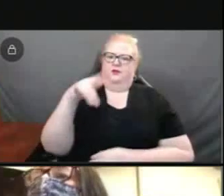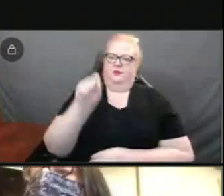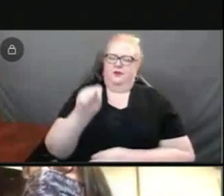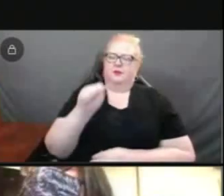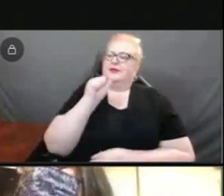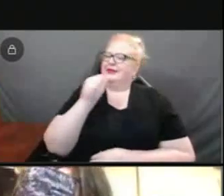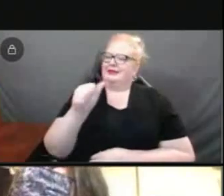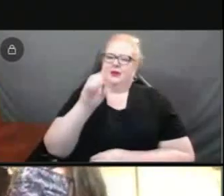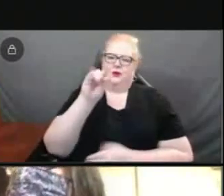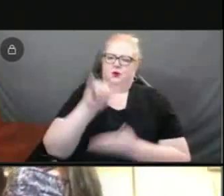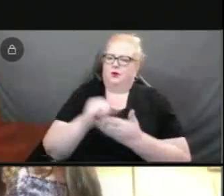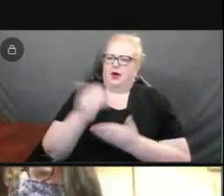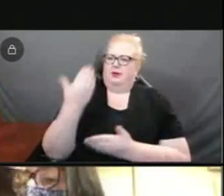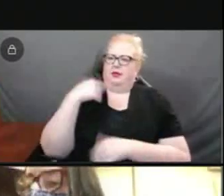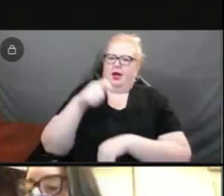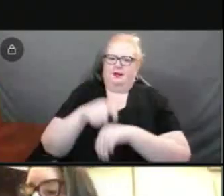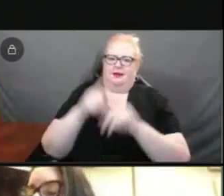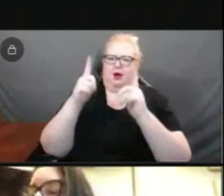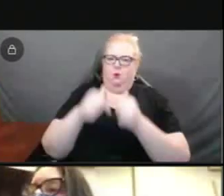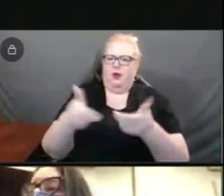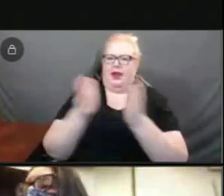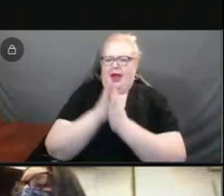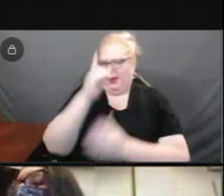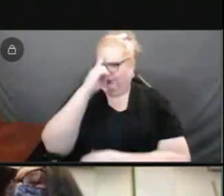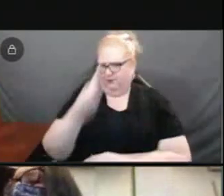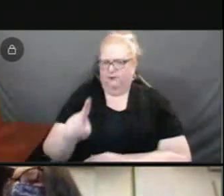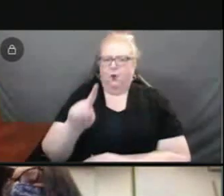to go in executive session, discuss the personnel.